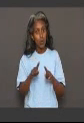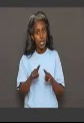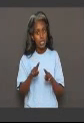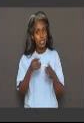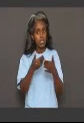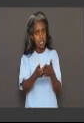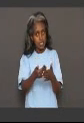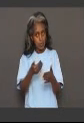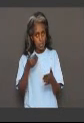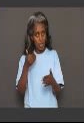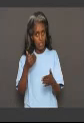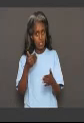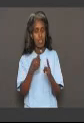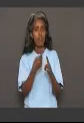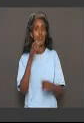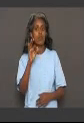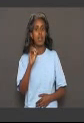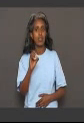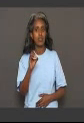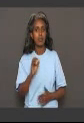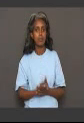is subtracted from 90.